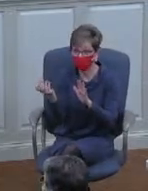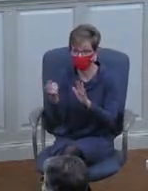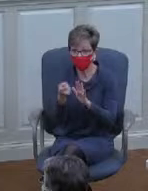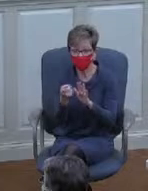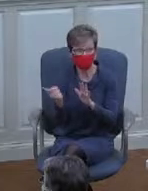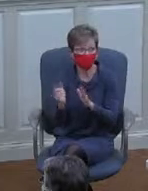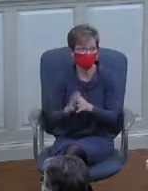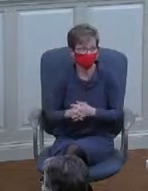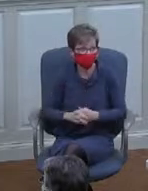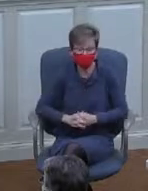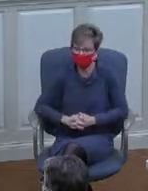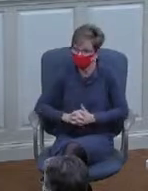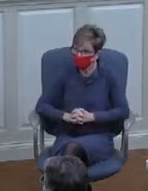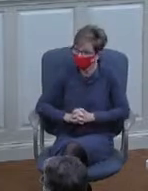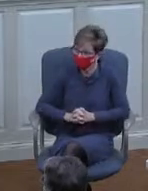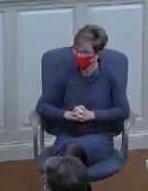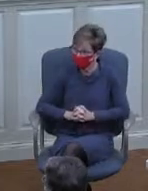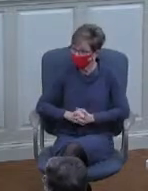through.